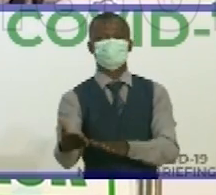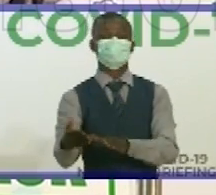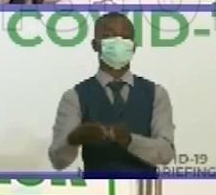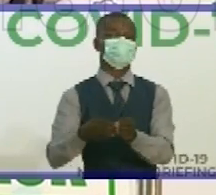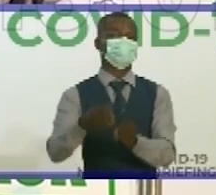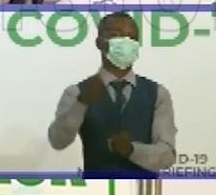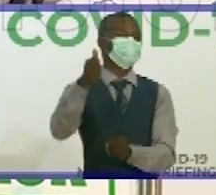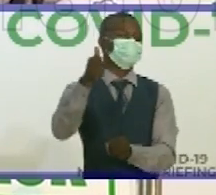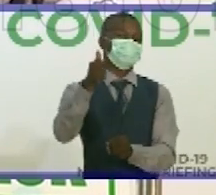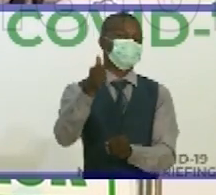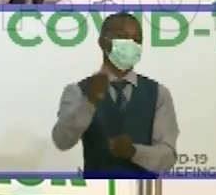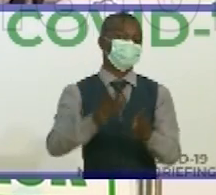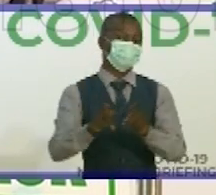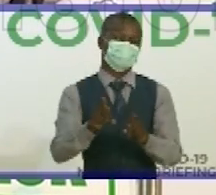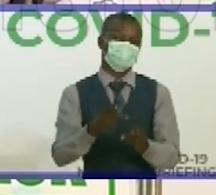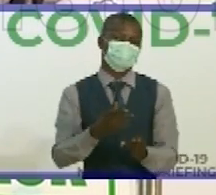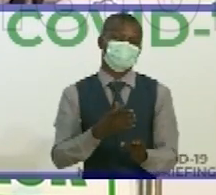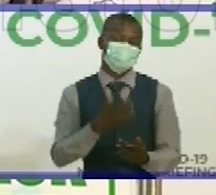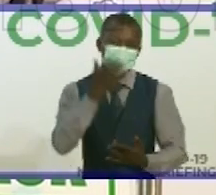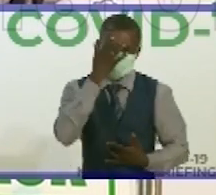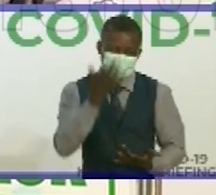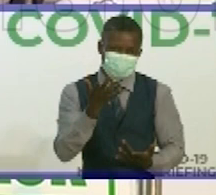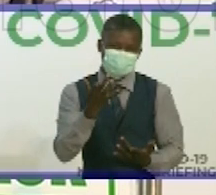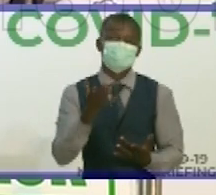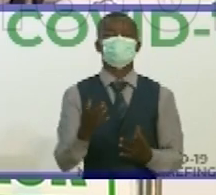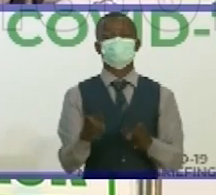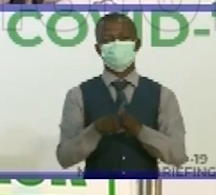comorbidities, and also tested a total of